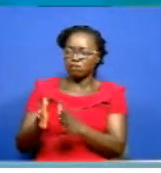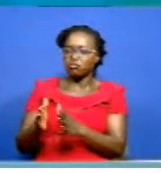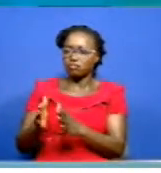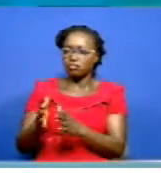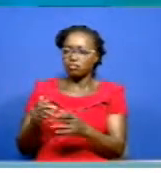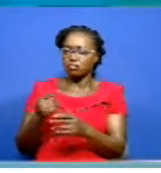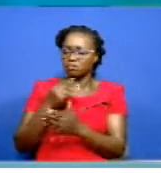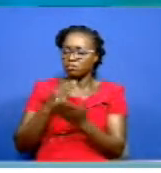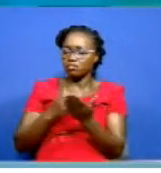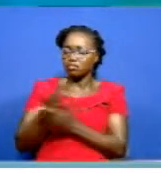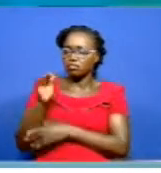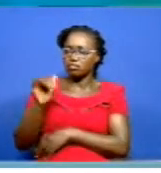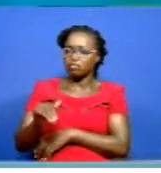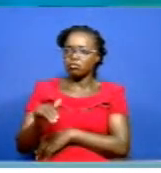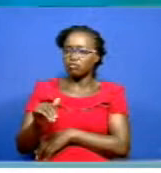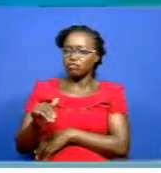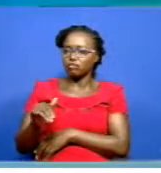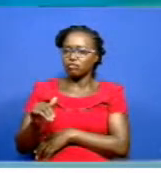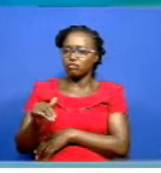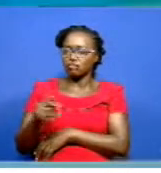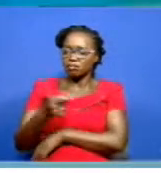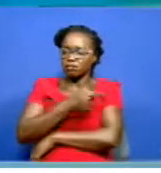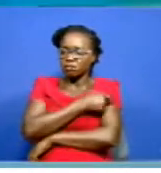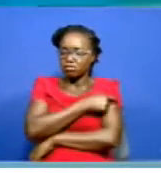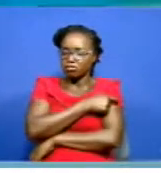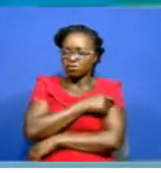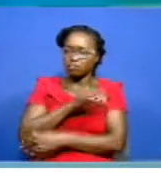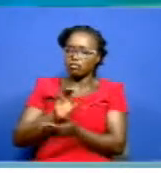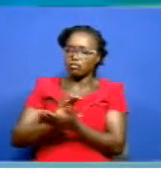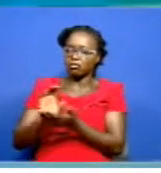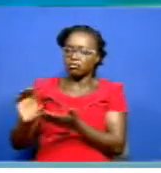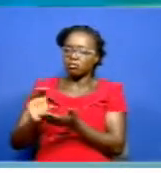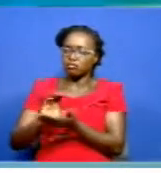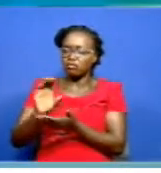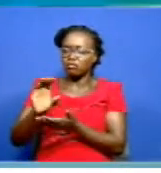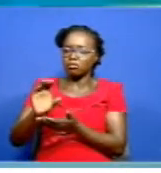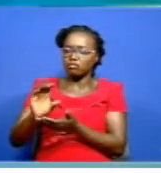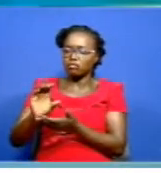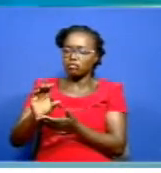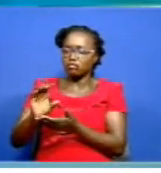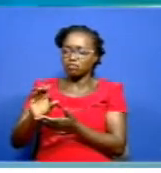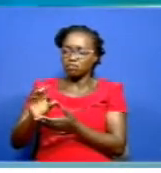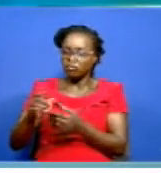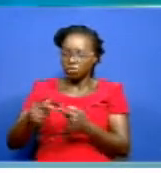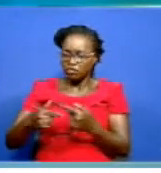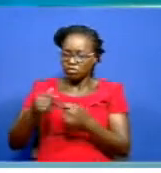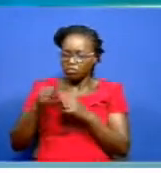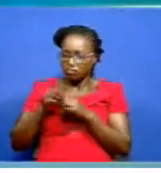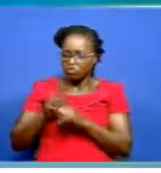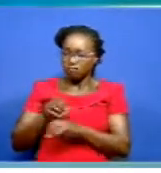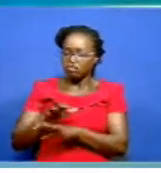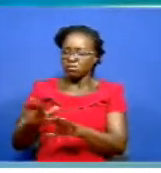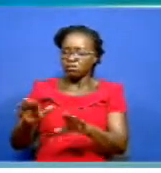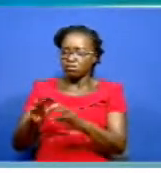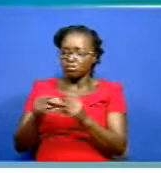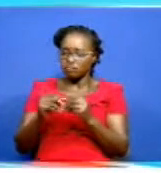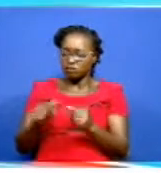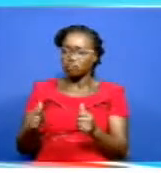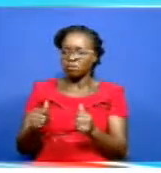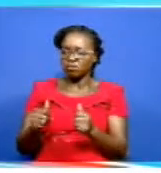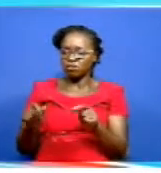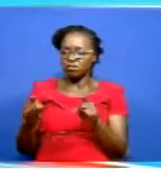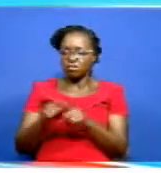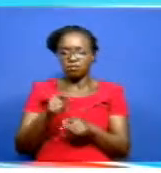ensure that this vaccine deployment is running seamlessly and smoothly. Yes, as